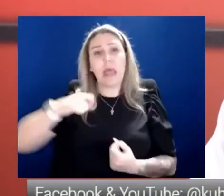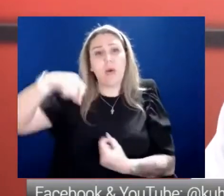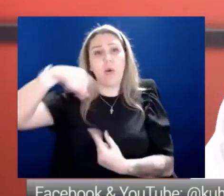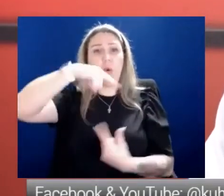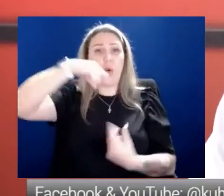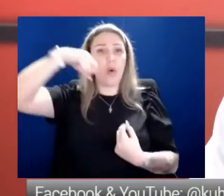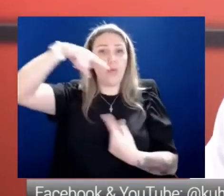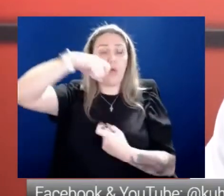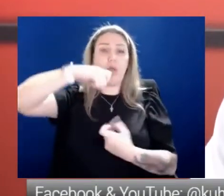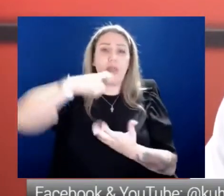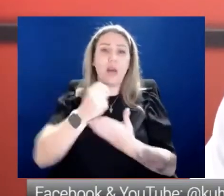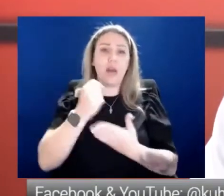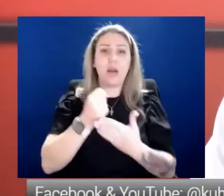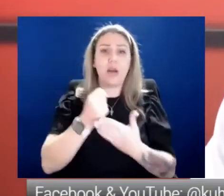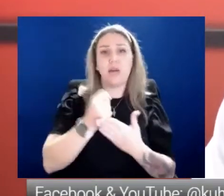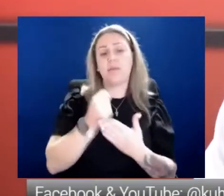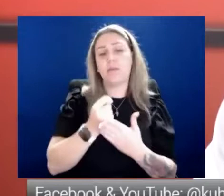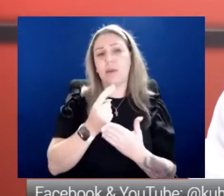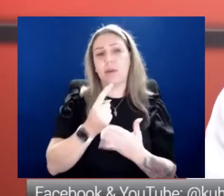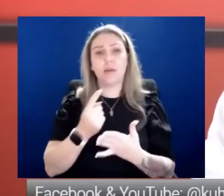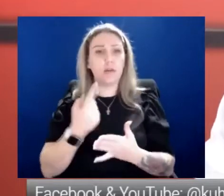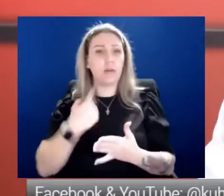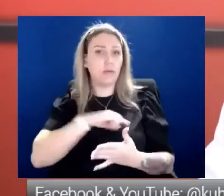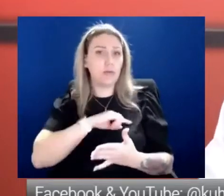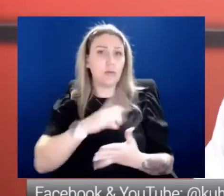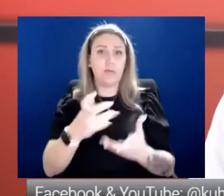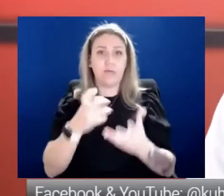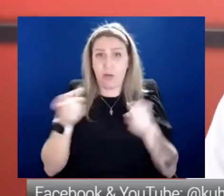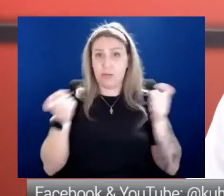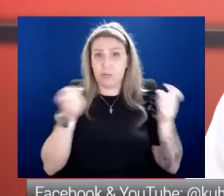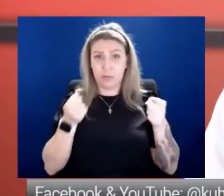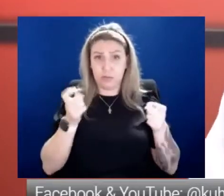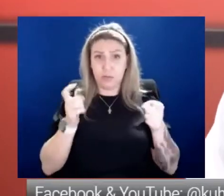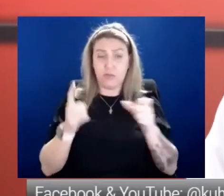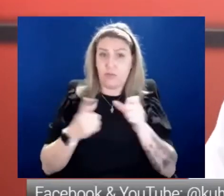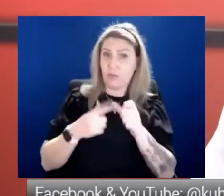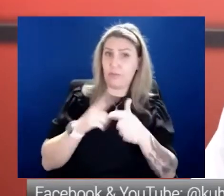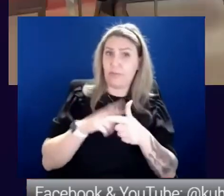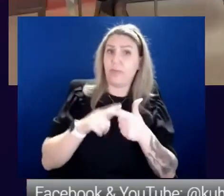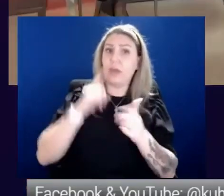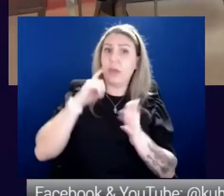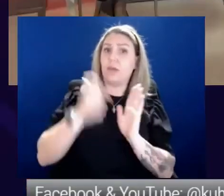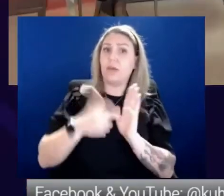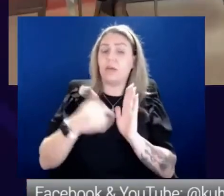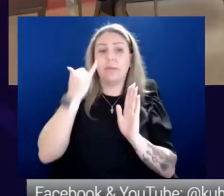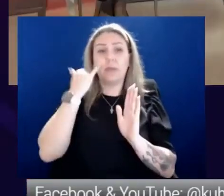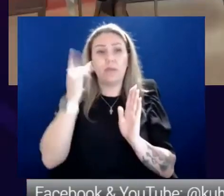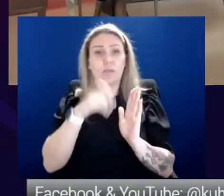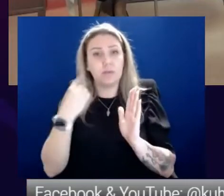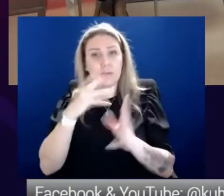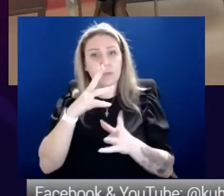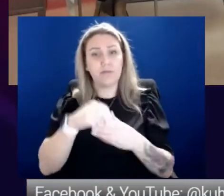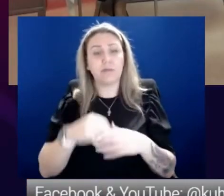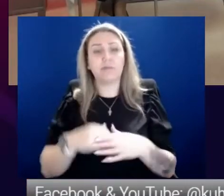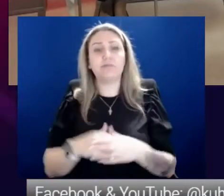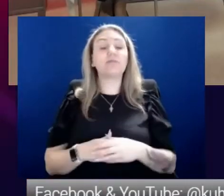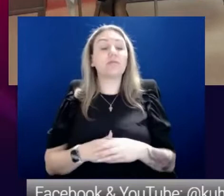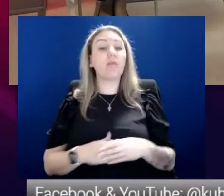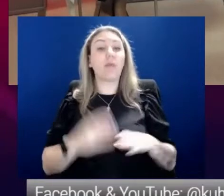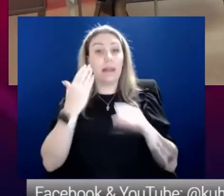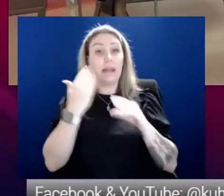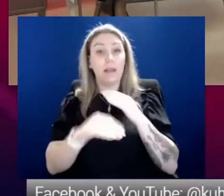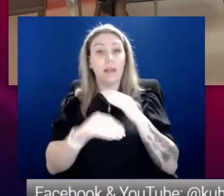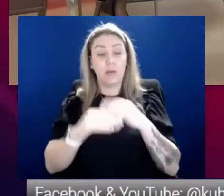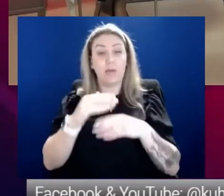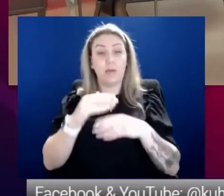before, we want your symptoms to be controlled first and foremost, but we have to recognize is there a risk when we do that. This was an email I got. Jenny writes, I have a